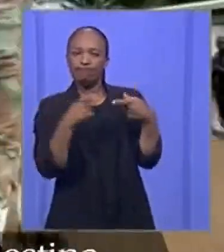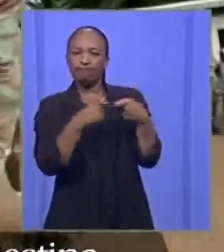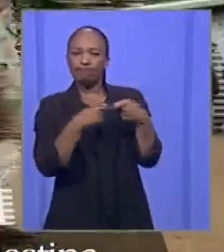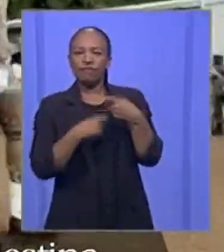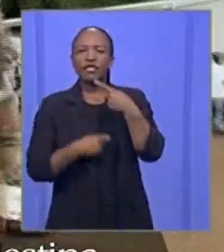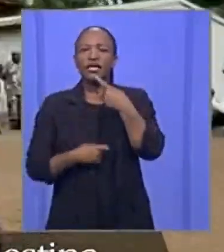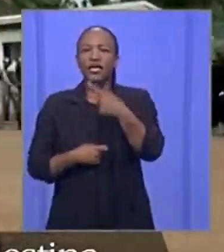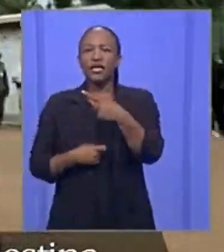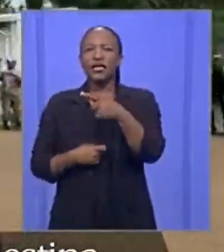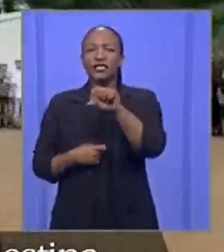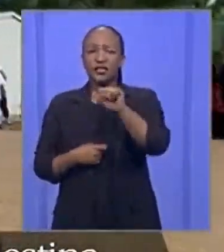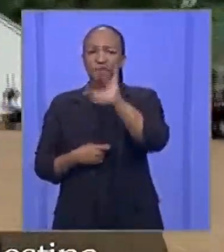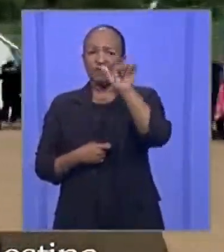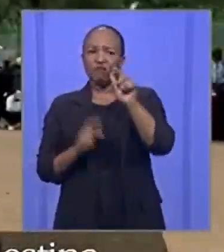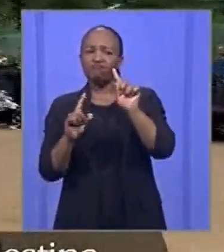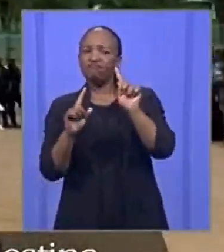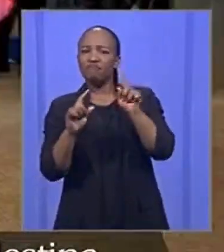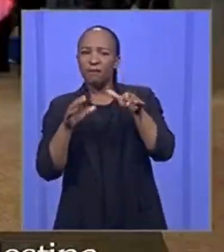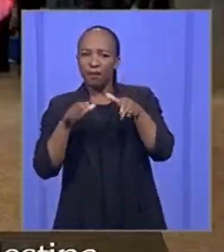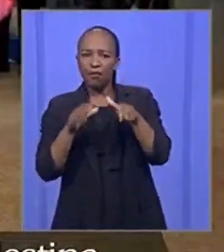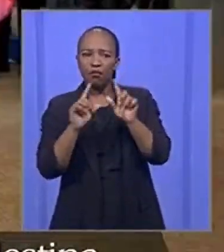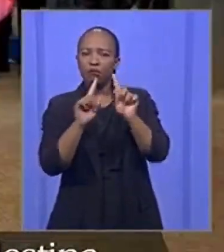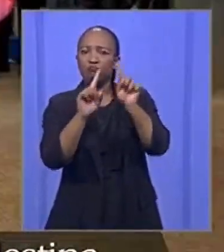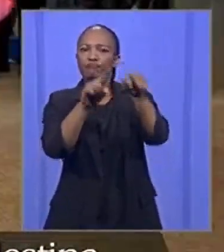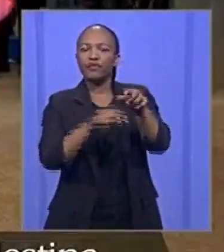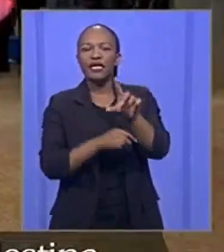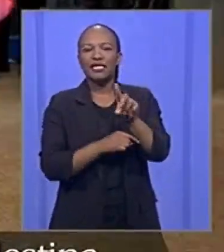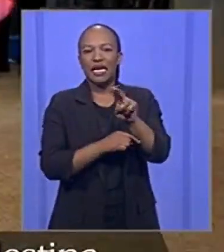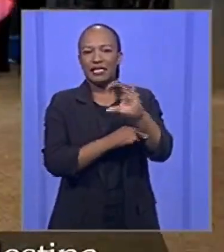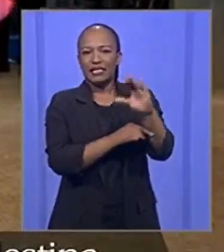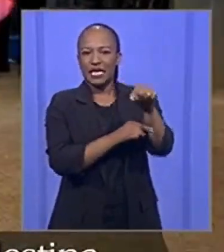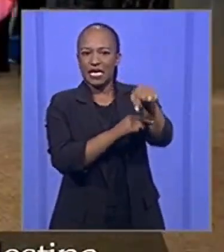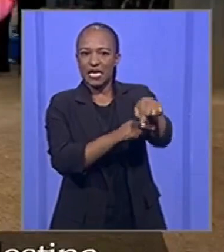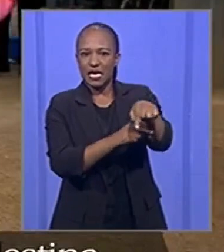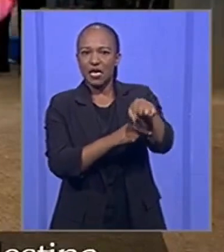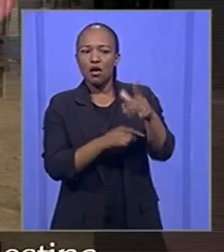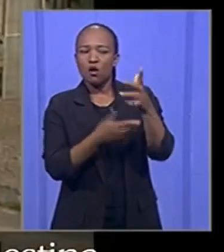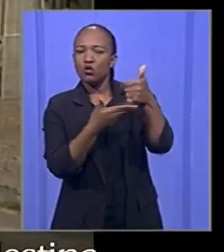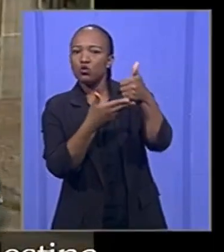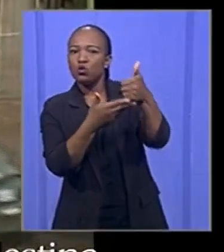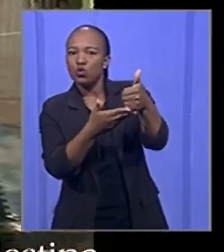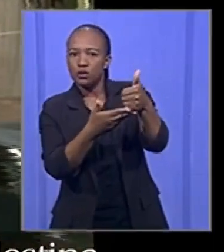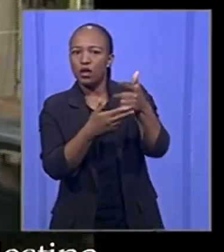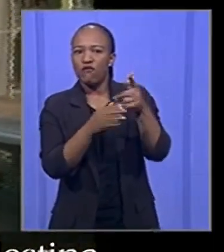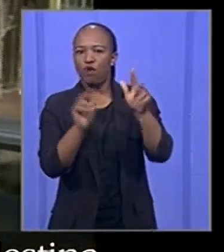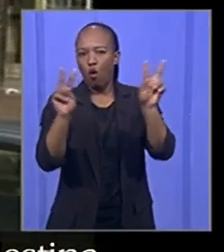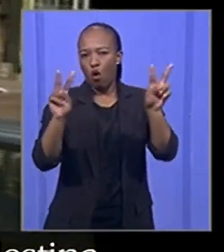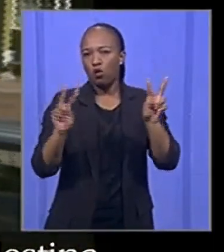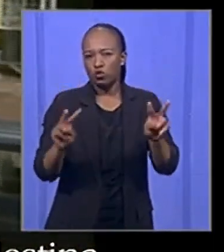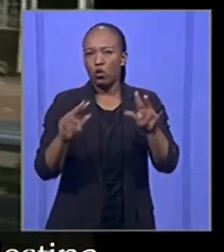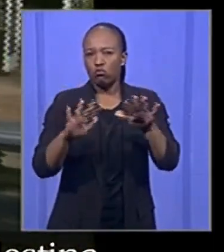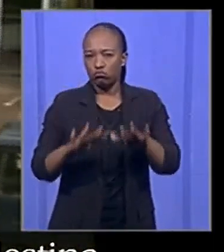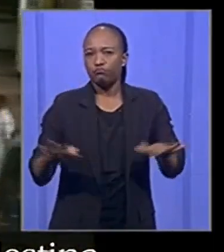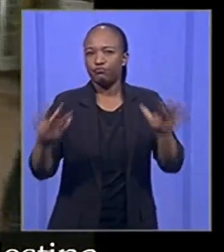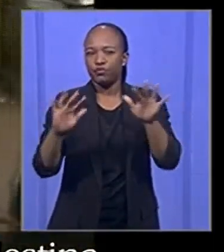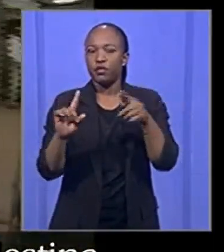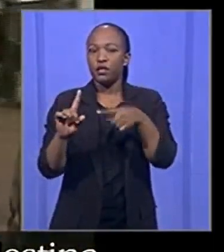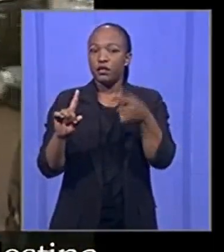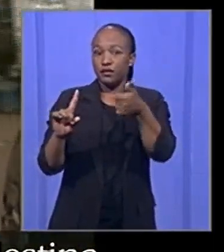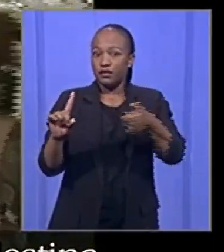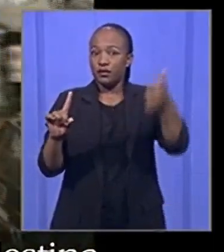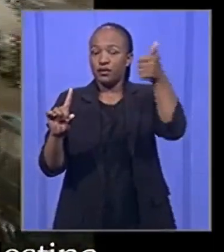isitse masole a yona DRC ho ilontshetsa pele merero ya poloko ya kgotso. Letona Pando le re mo